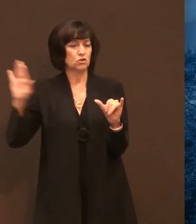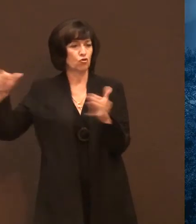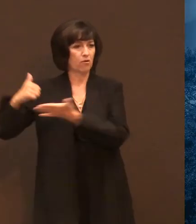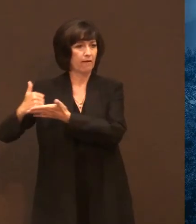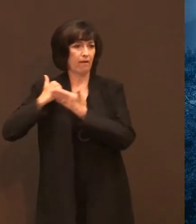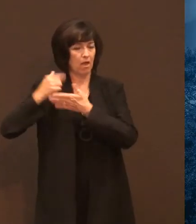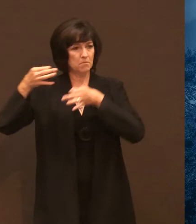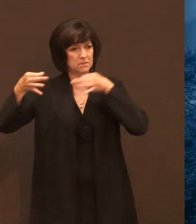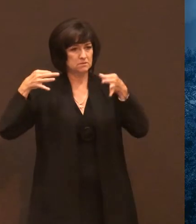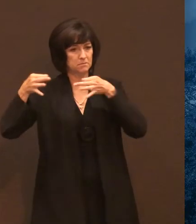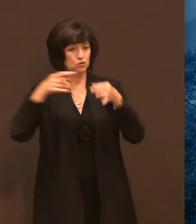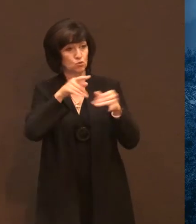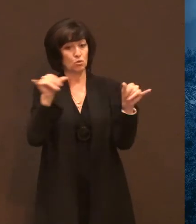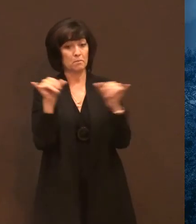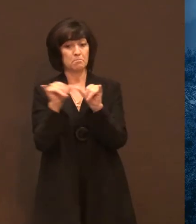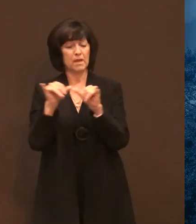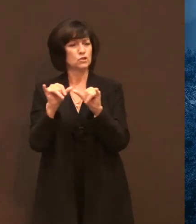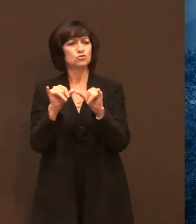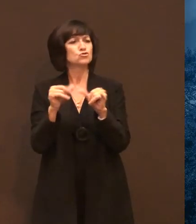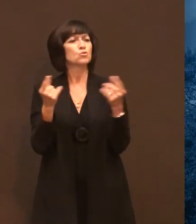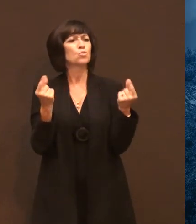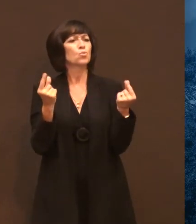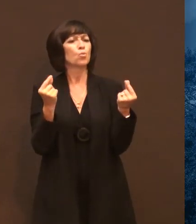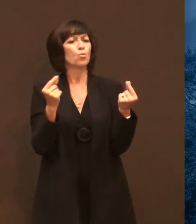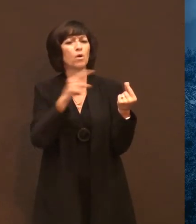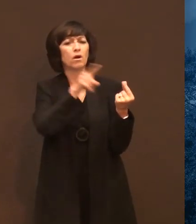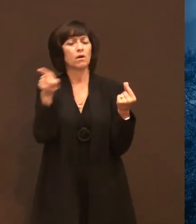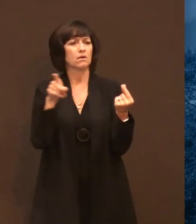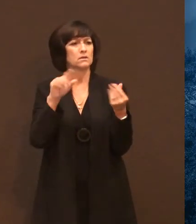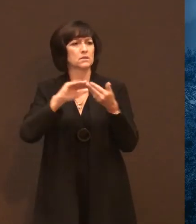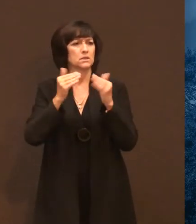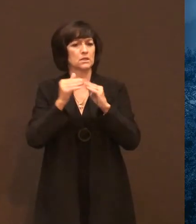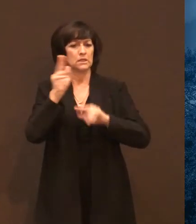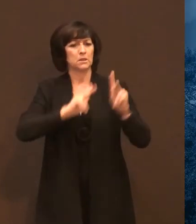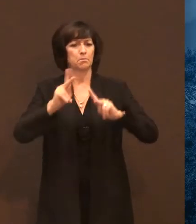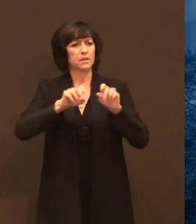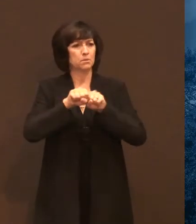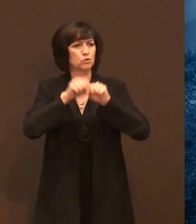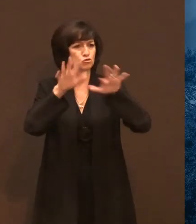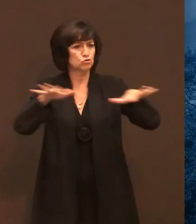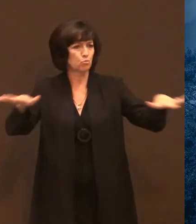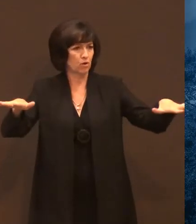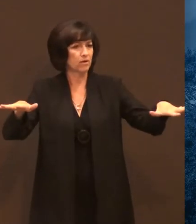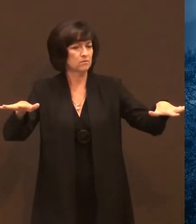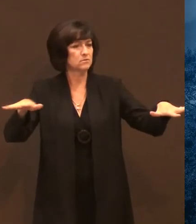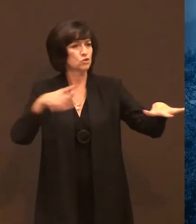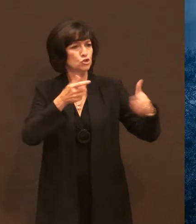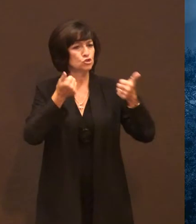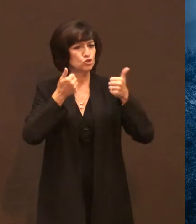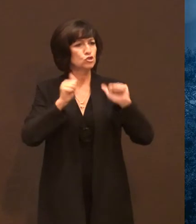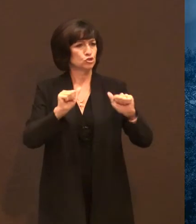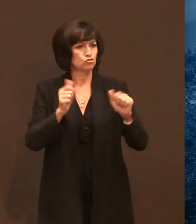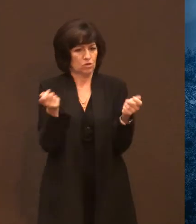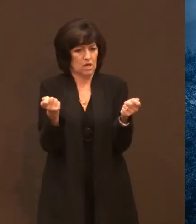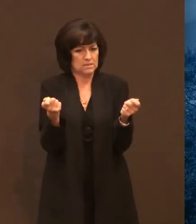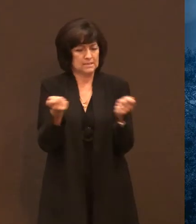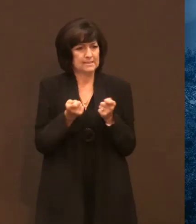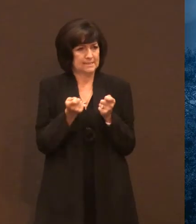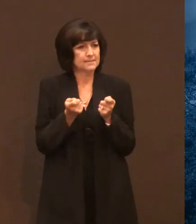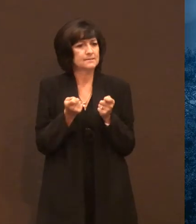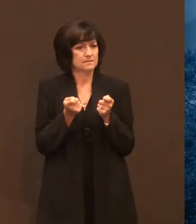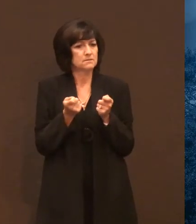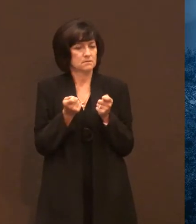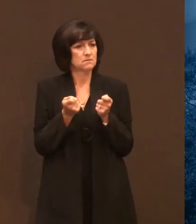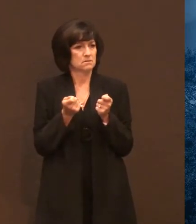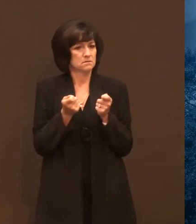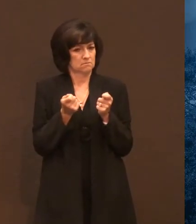the amount of community spread. That includes everybody, right? And to try to get it to a level that's